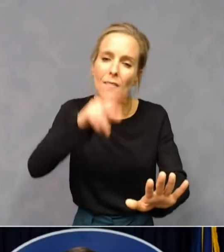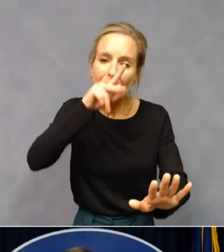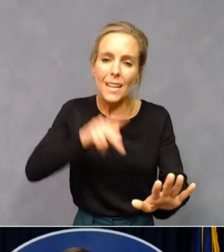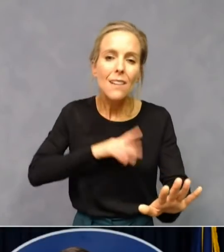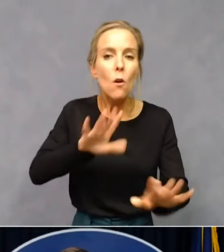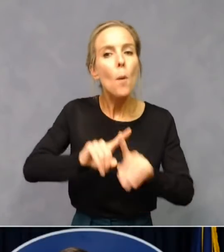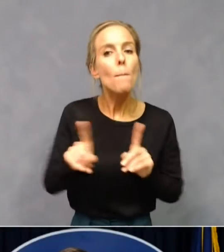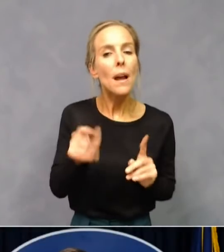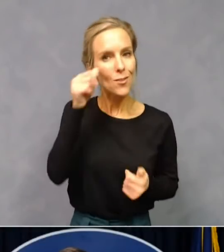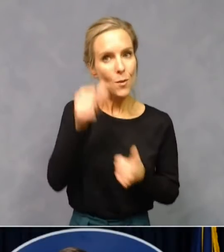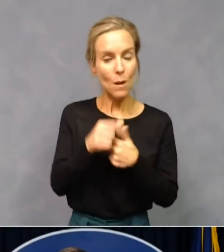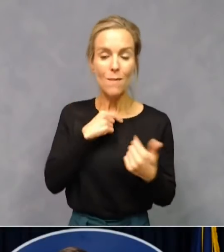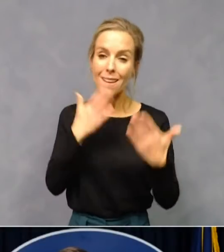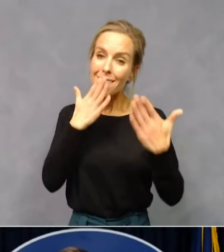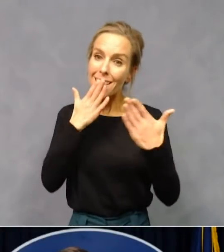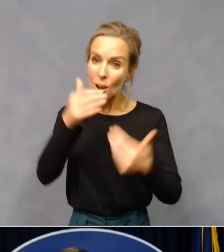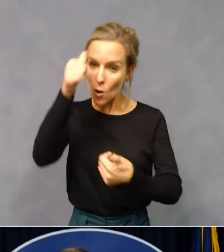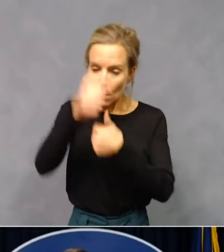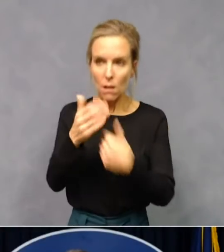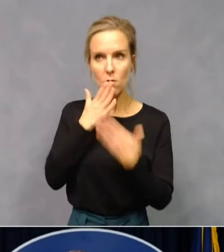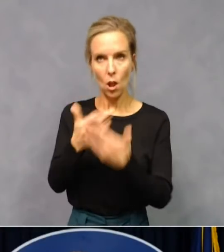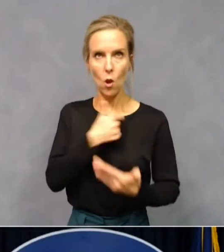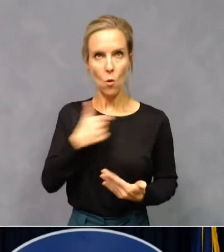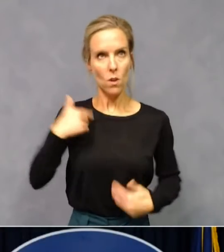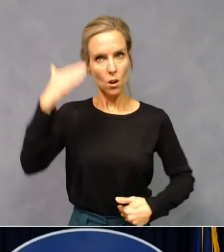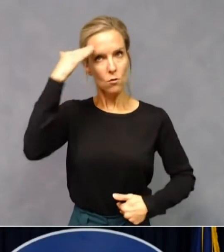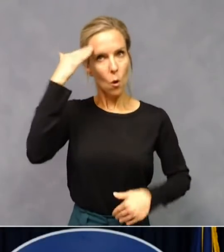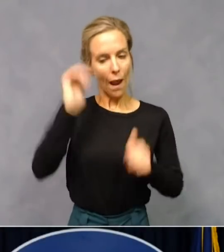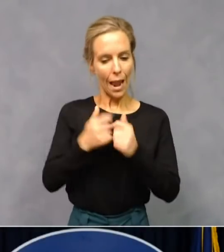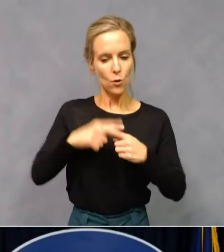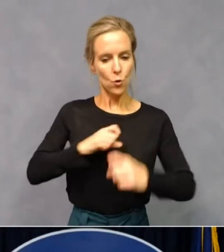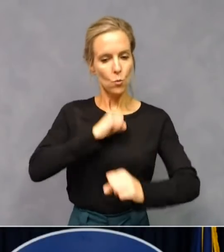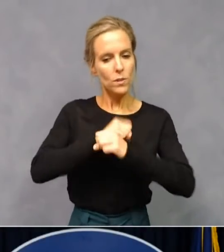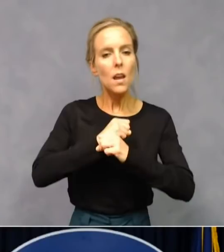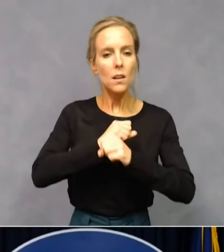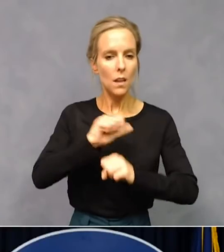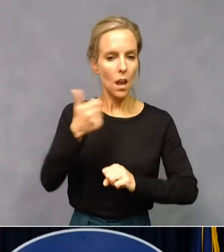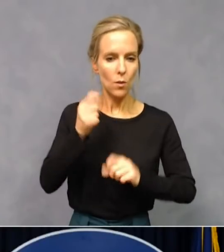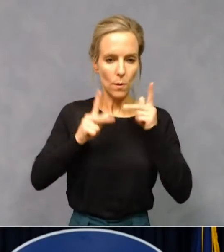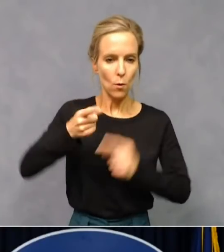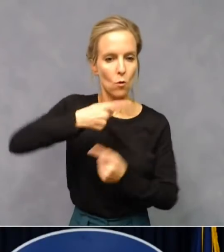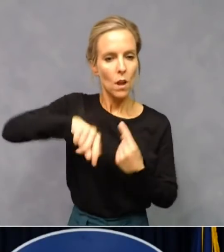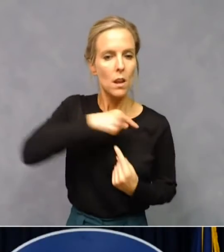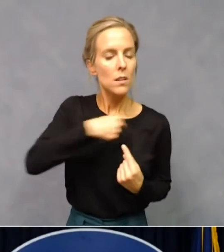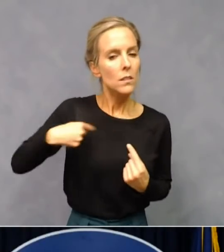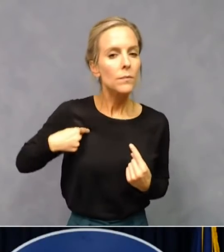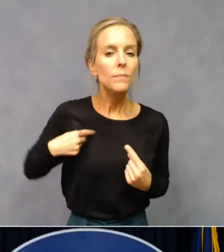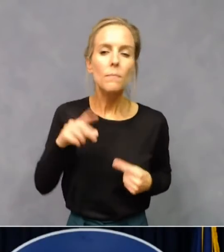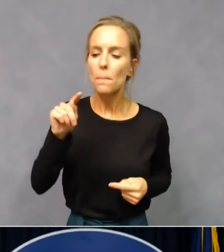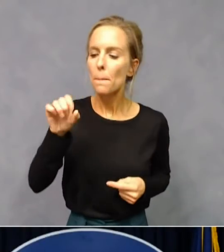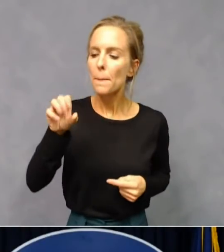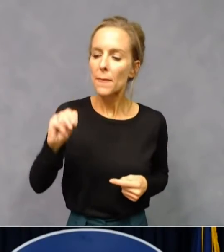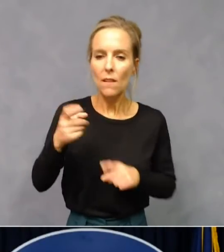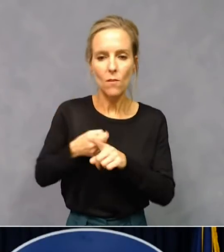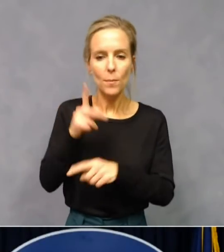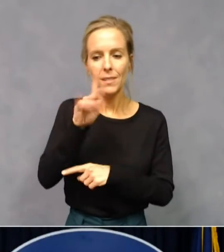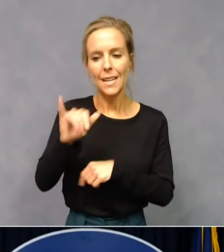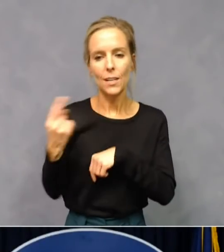give thanks to the knowledge of how to protect those around us. Tom Latek from Kentucky Today.